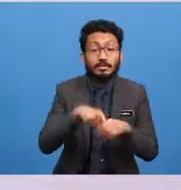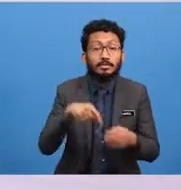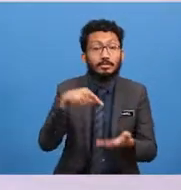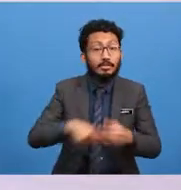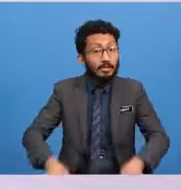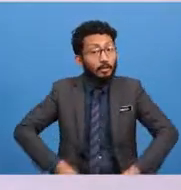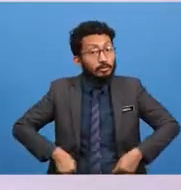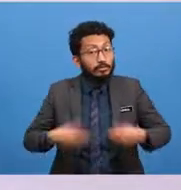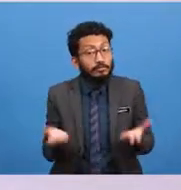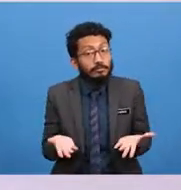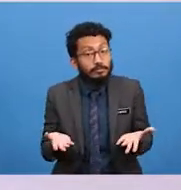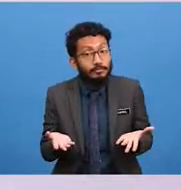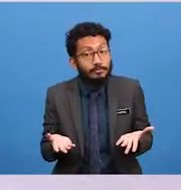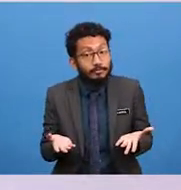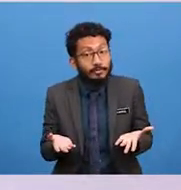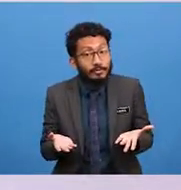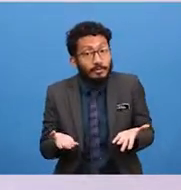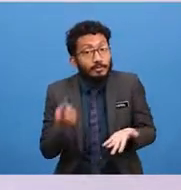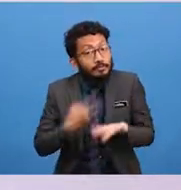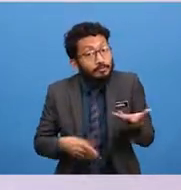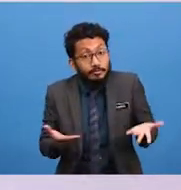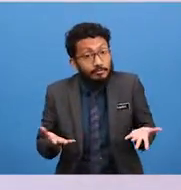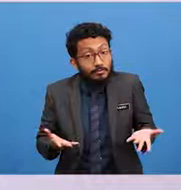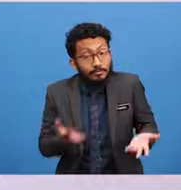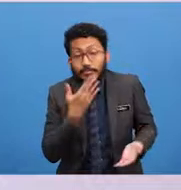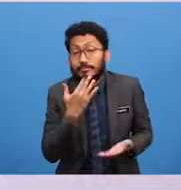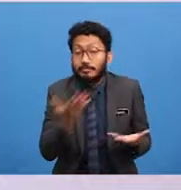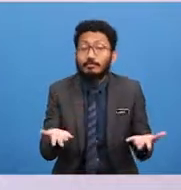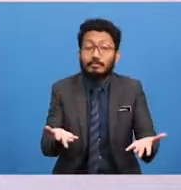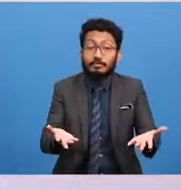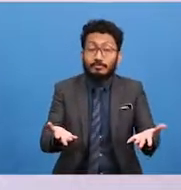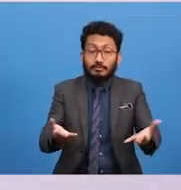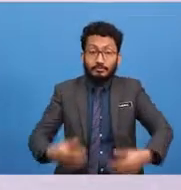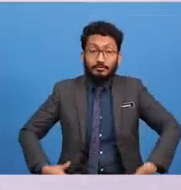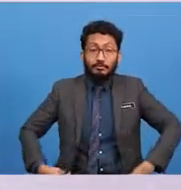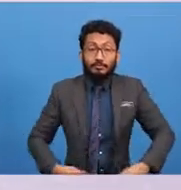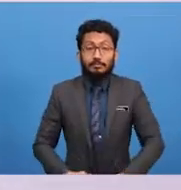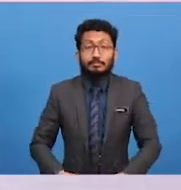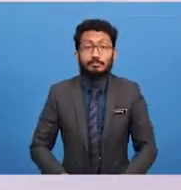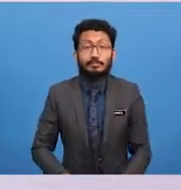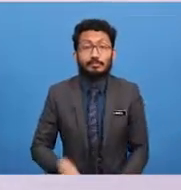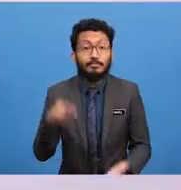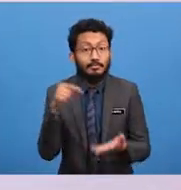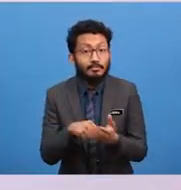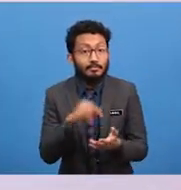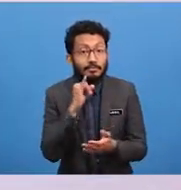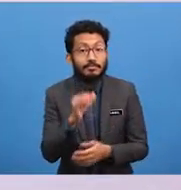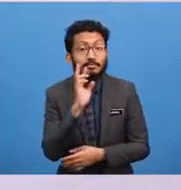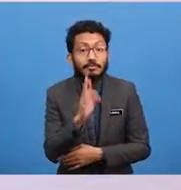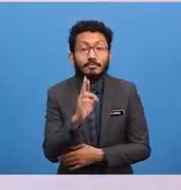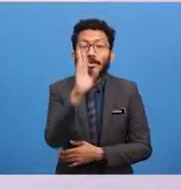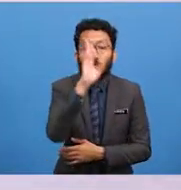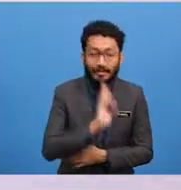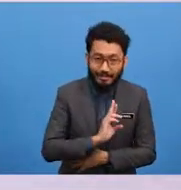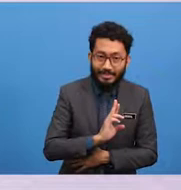Friends, what's the color of these trousers? These trousers are red.